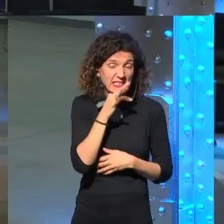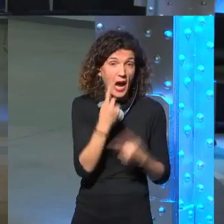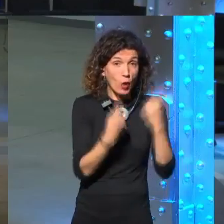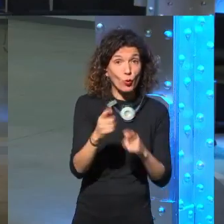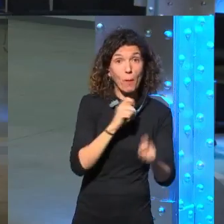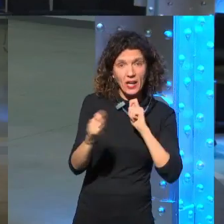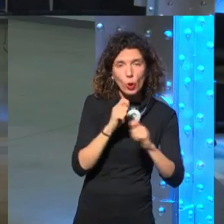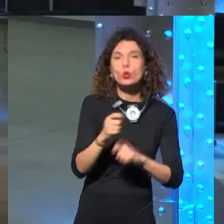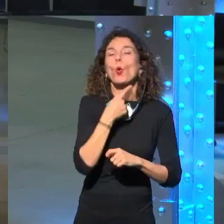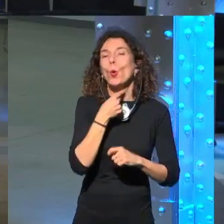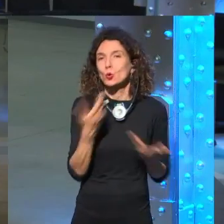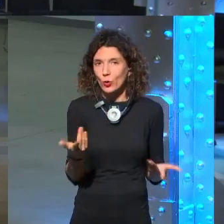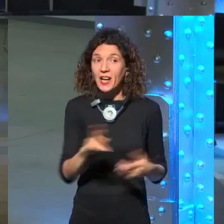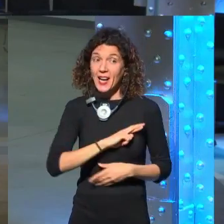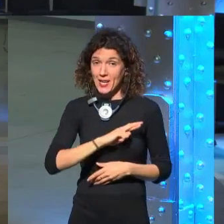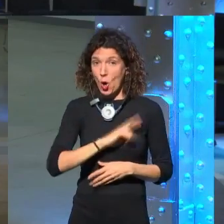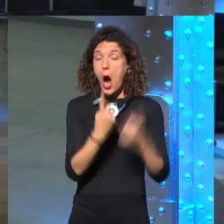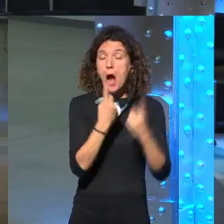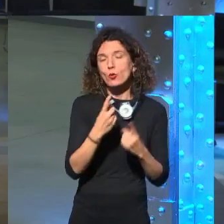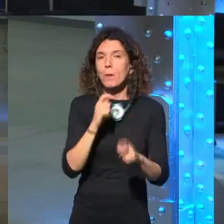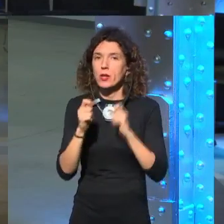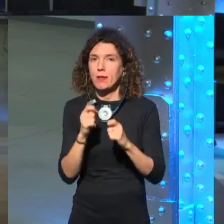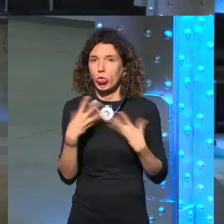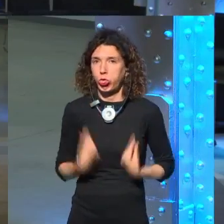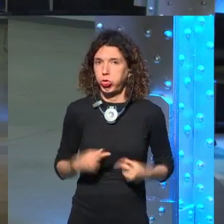this, but others said, no, surely